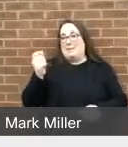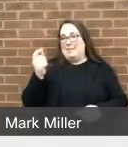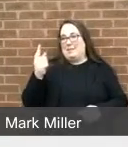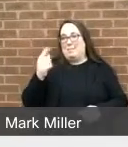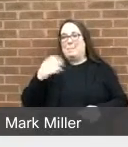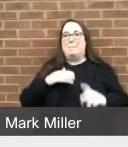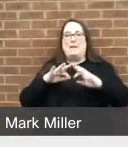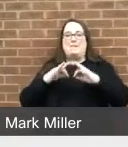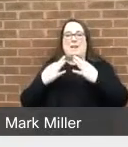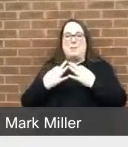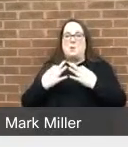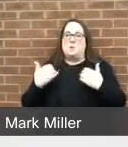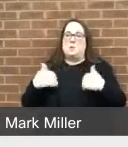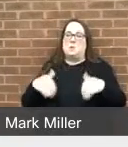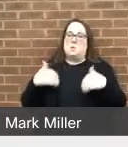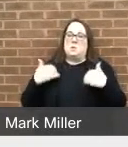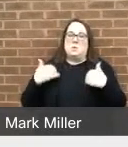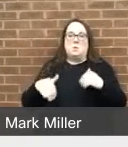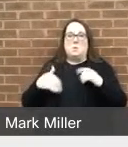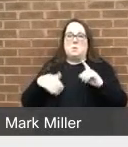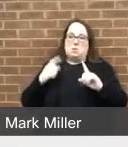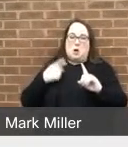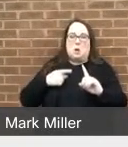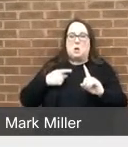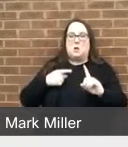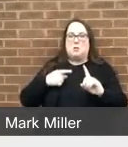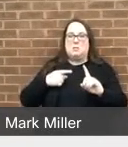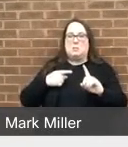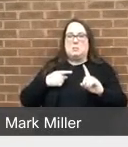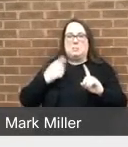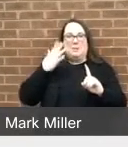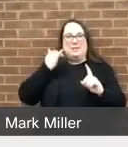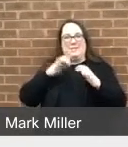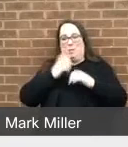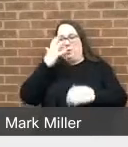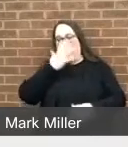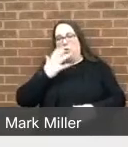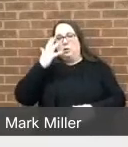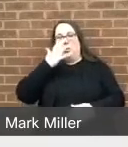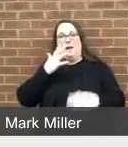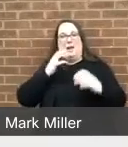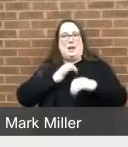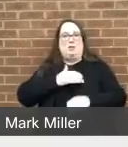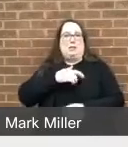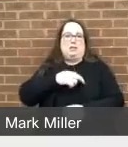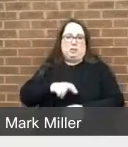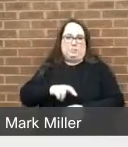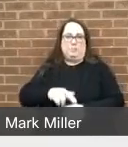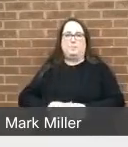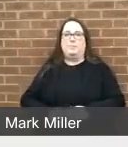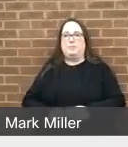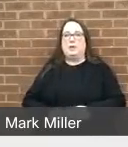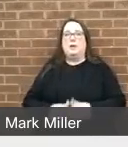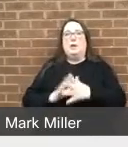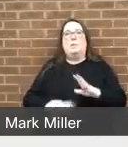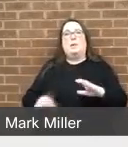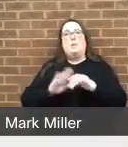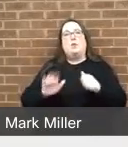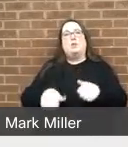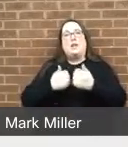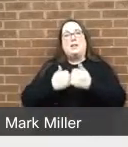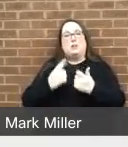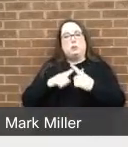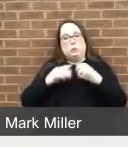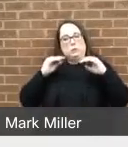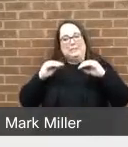was targeted solely because of how we looked and the religion we practiced. It became more challenging to instill our values